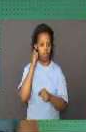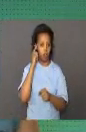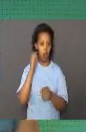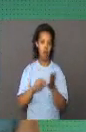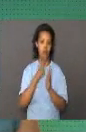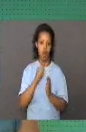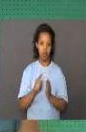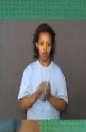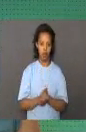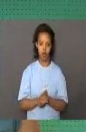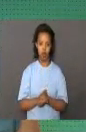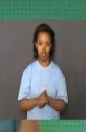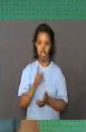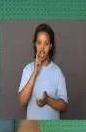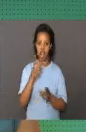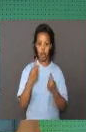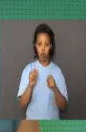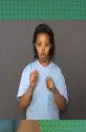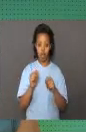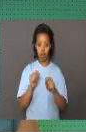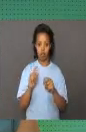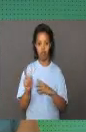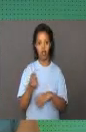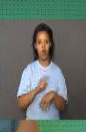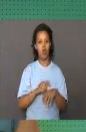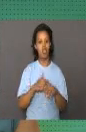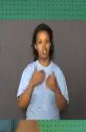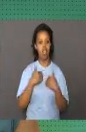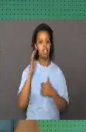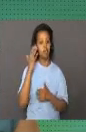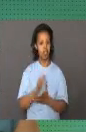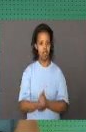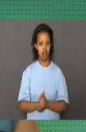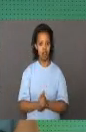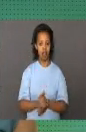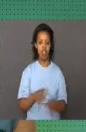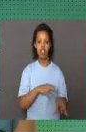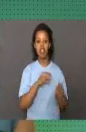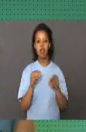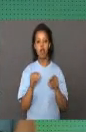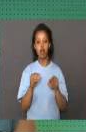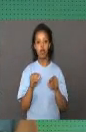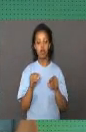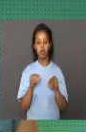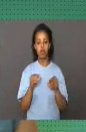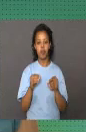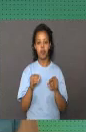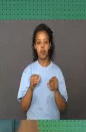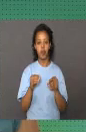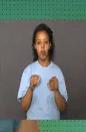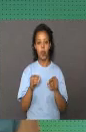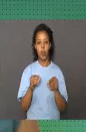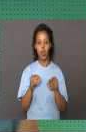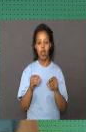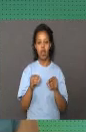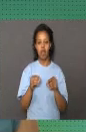We have time for one last activity. Students, what does the